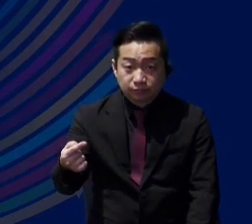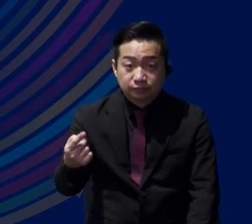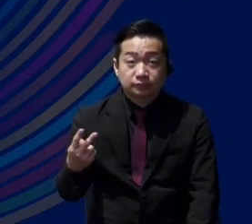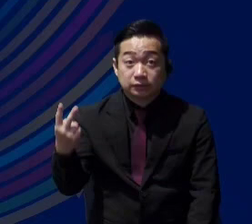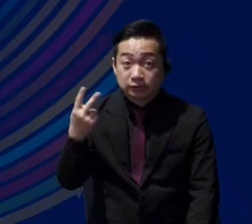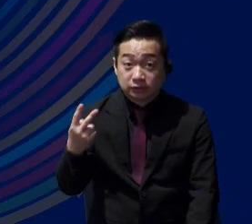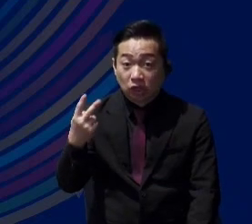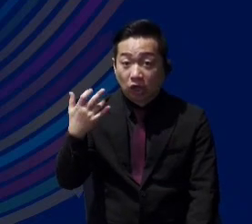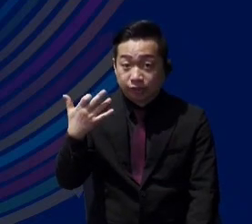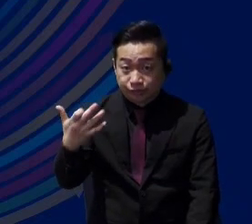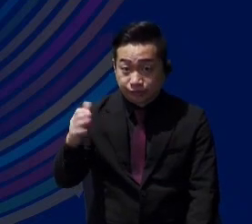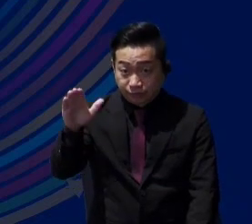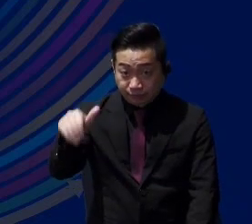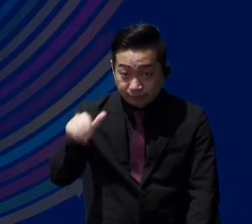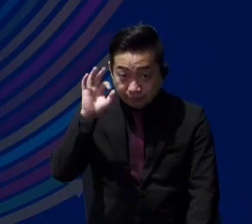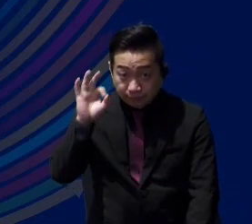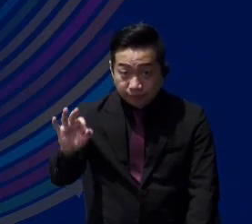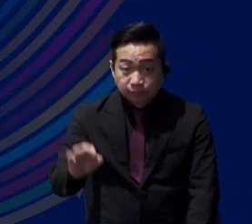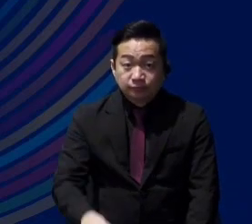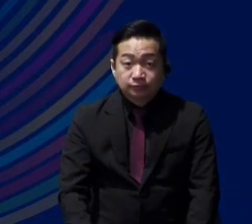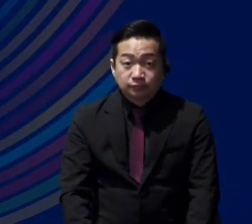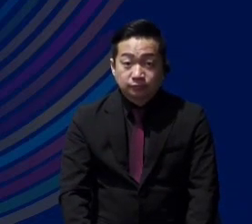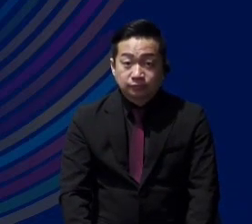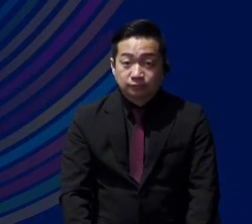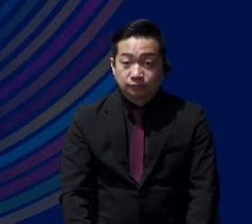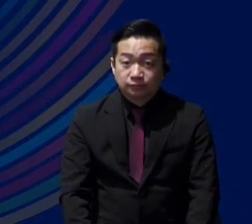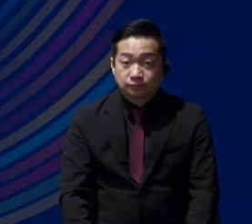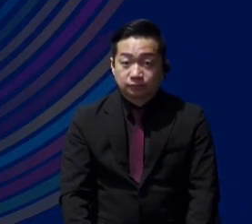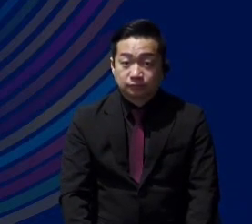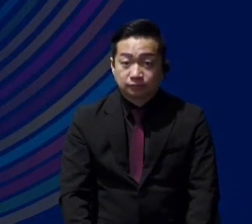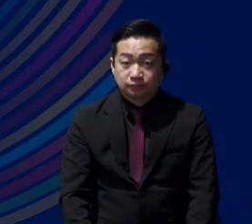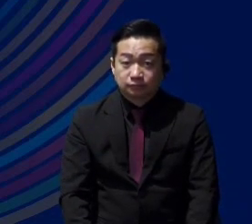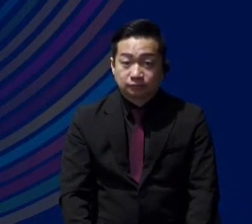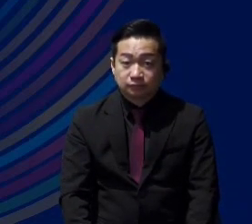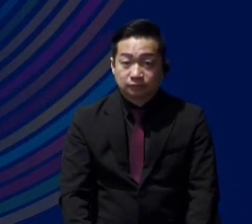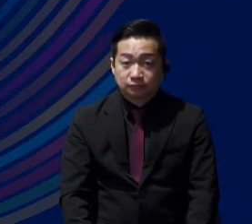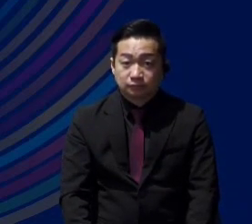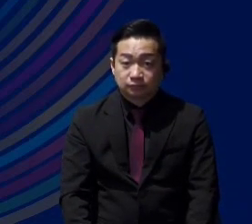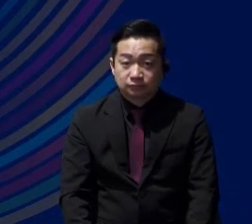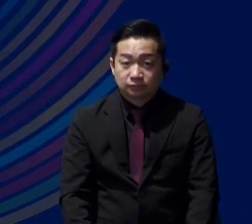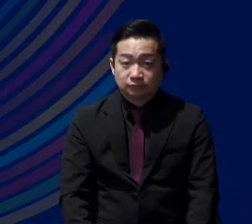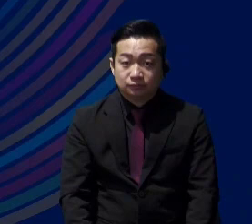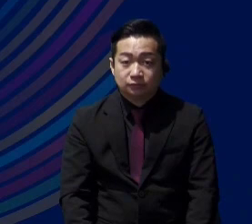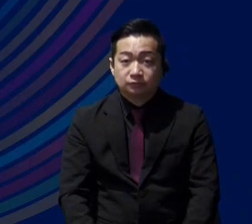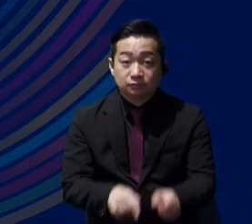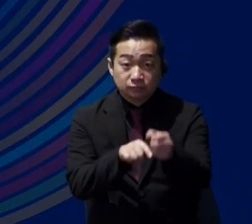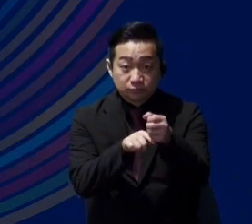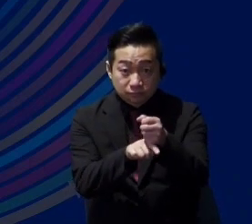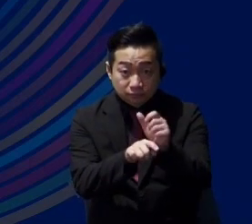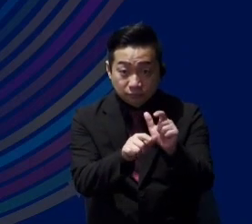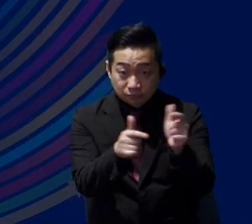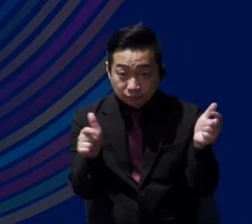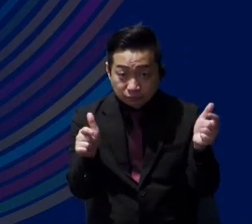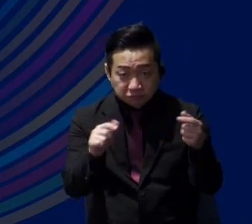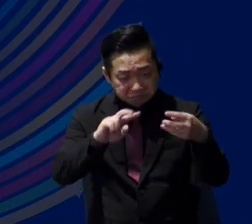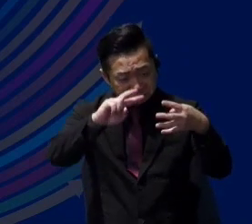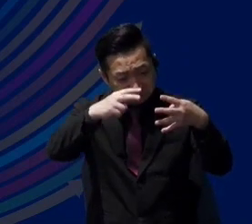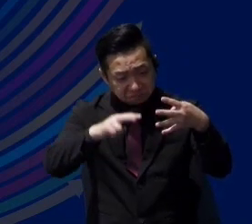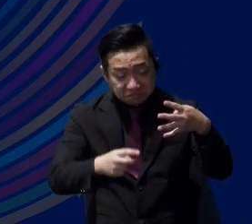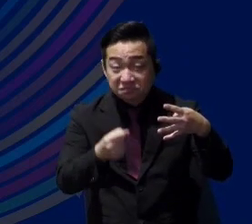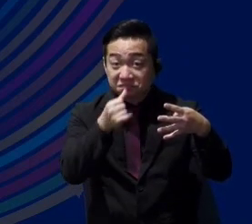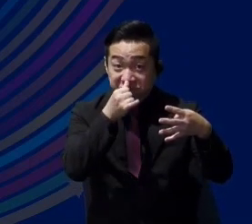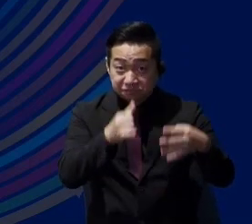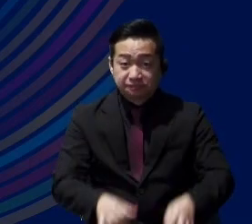2019, this number, these causes change to the stroke,